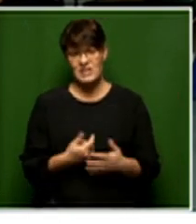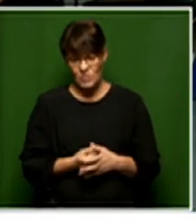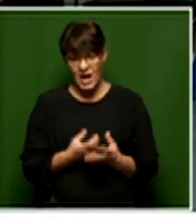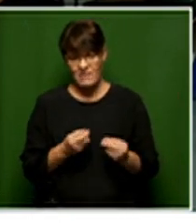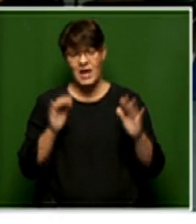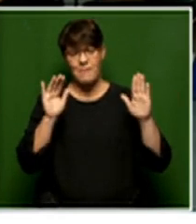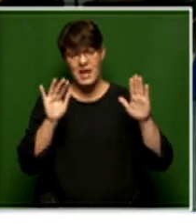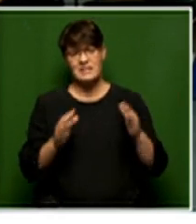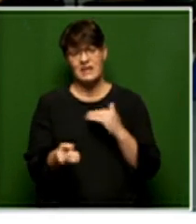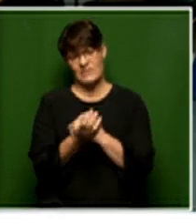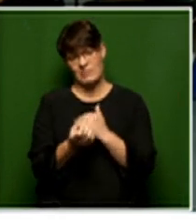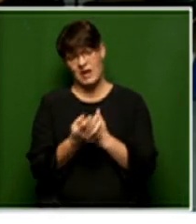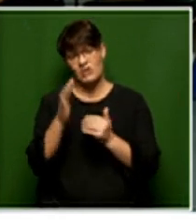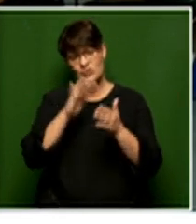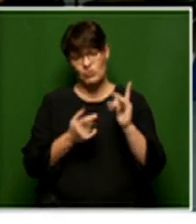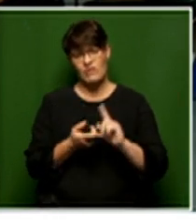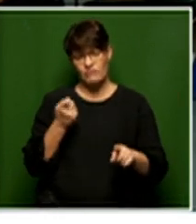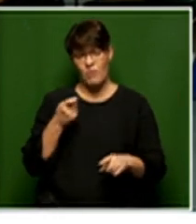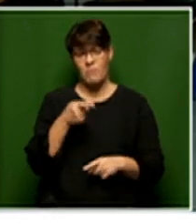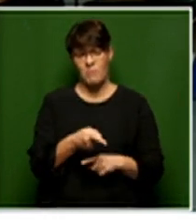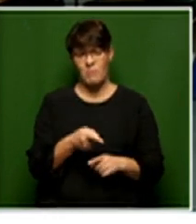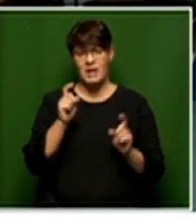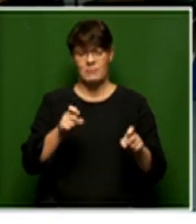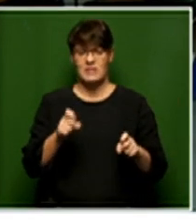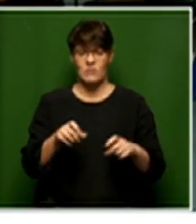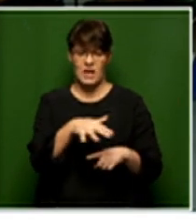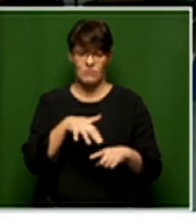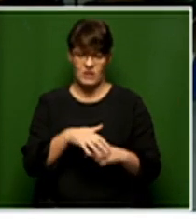some amazing feedback and some amazing stories out of the Mitchell's Plain in the Cape Town area.